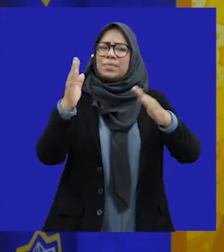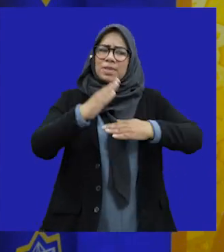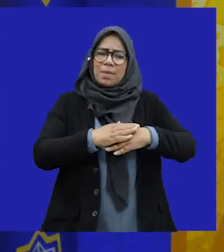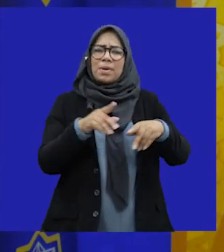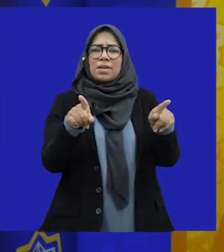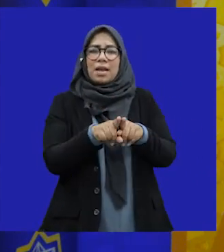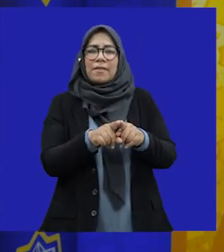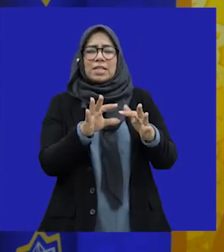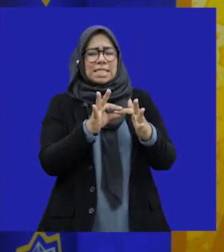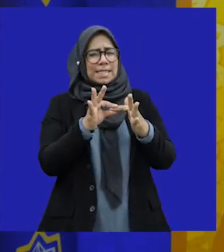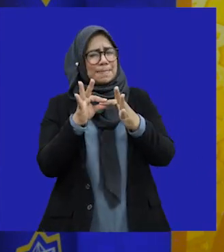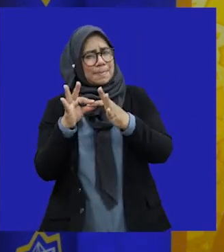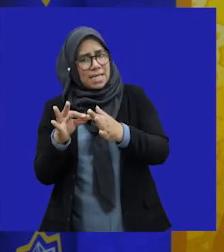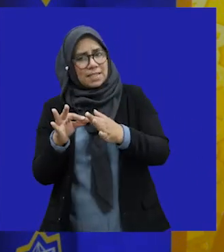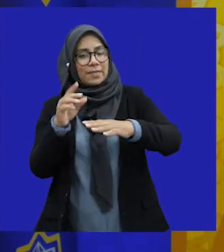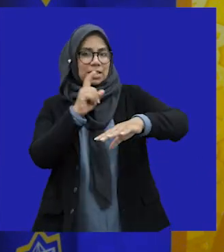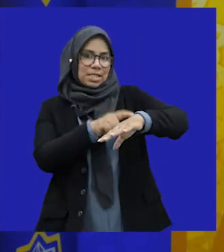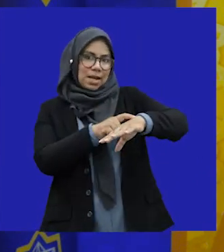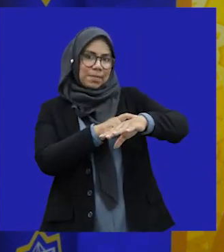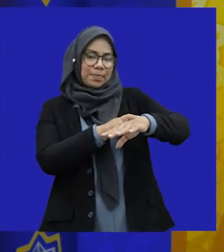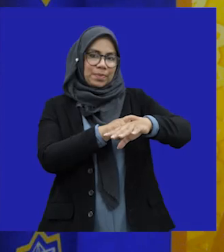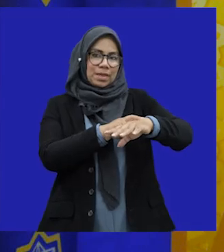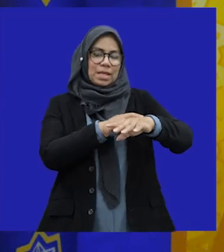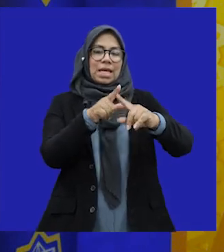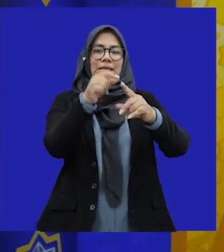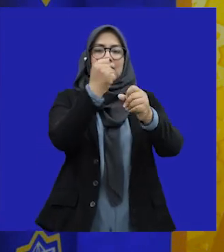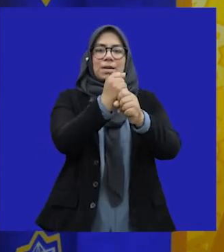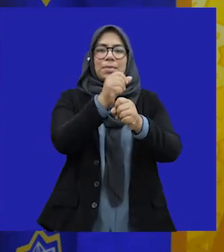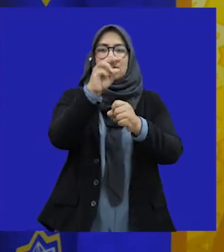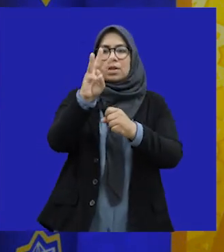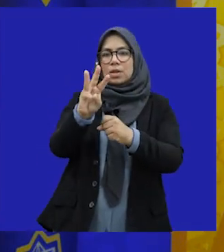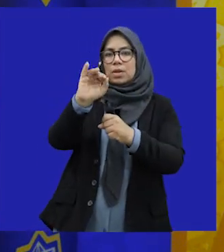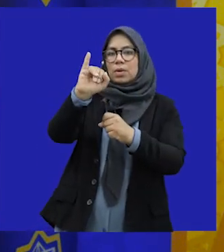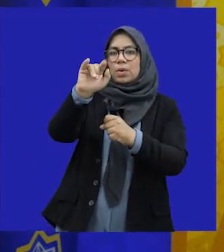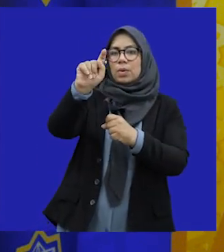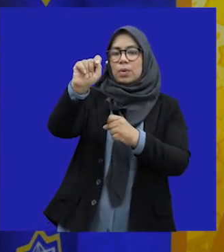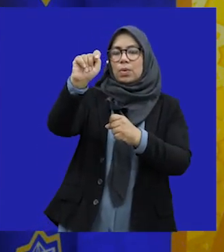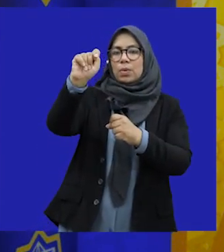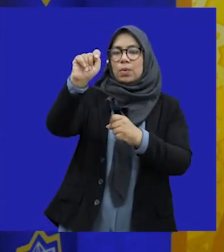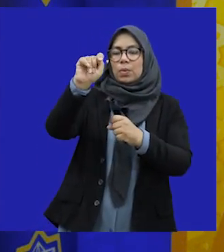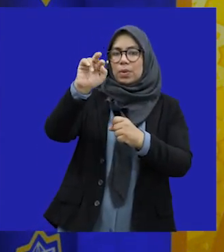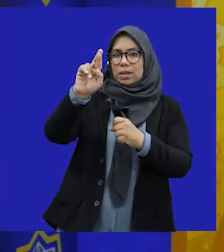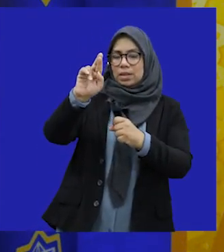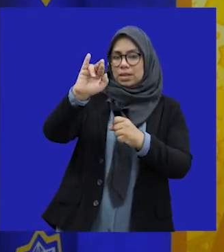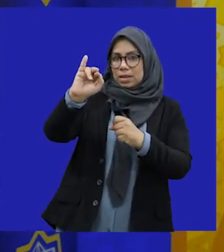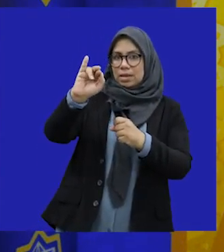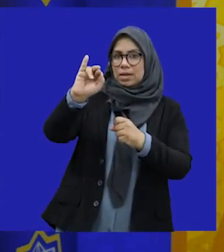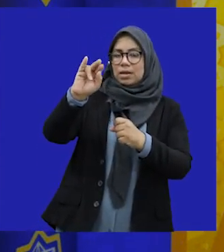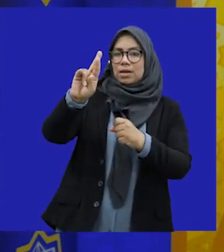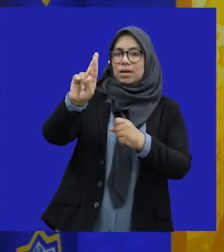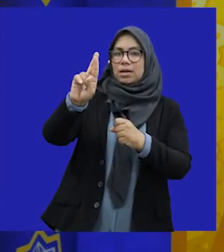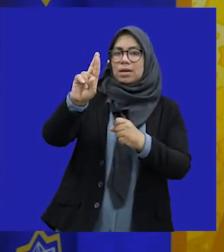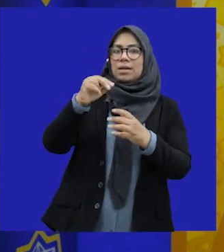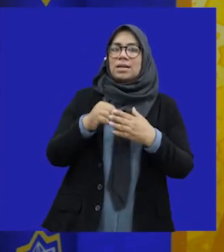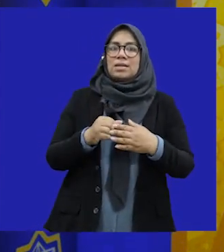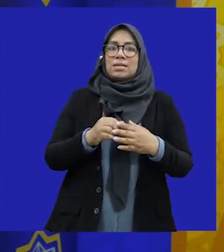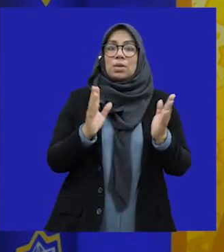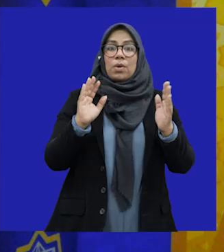just like the Witr prayer. It starts after the Isha prayer and